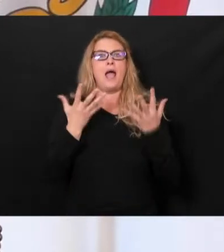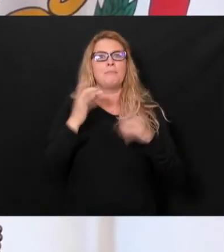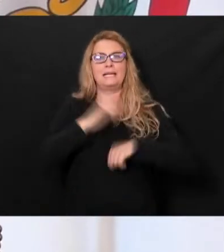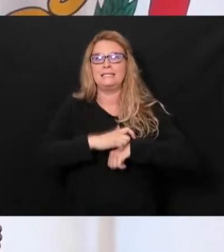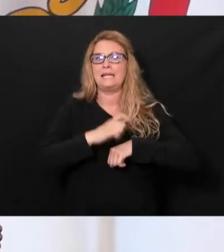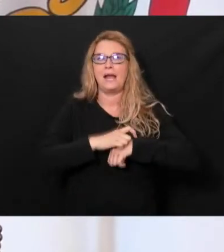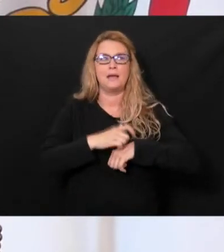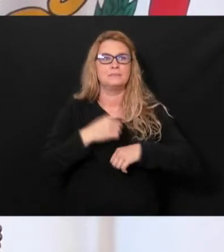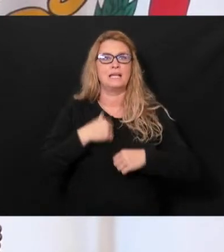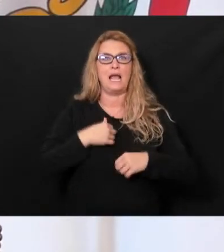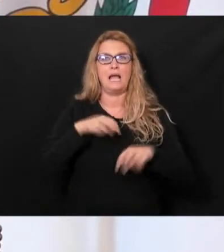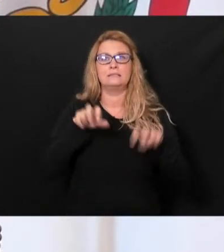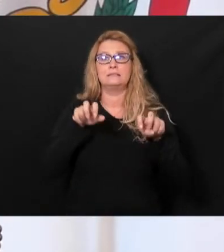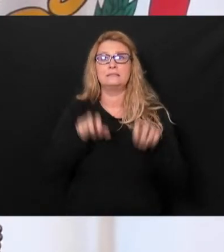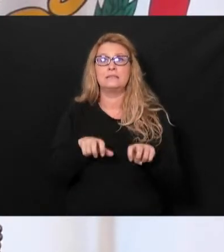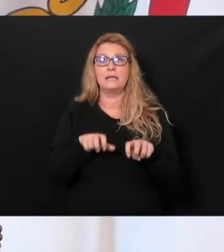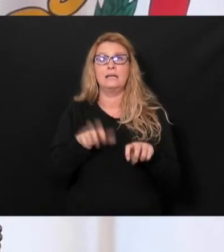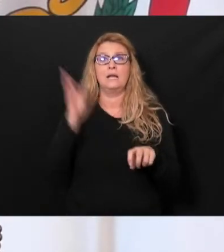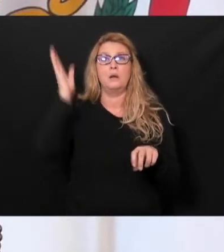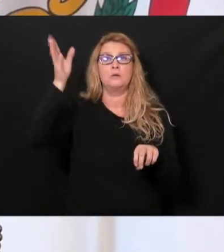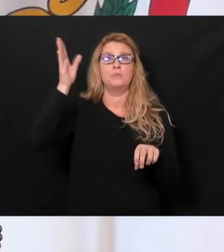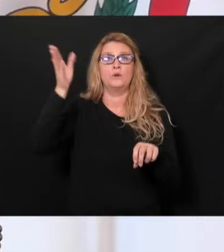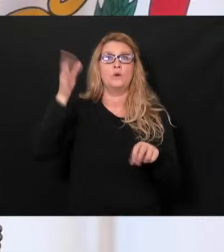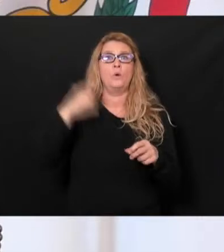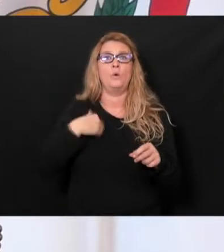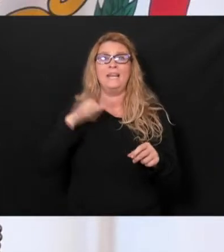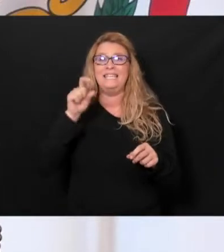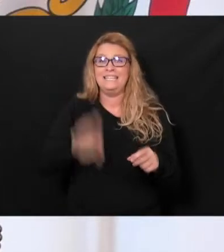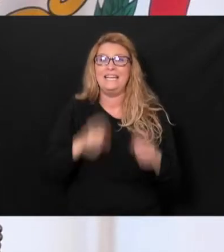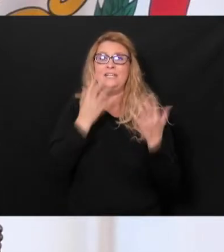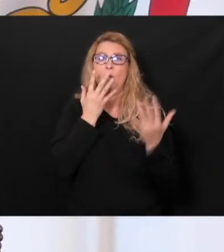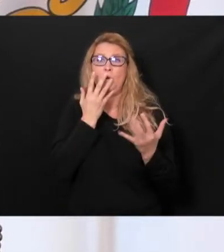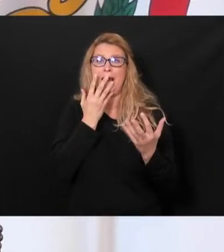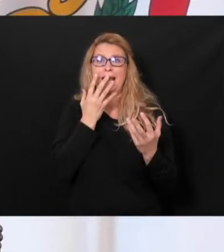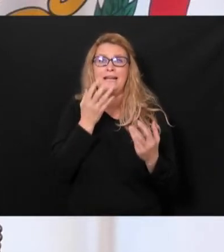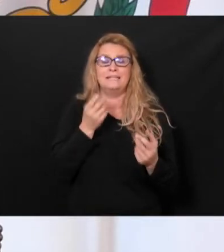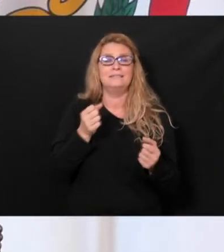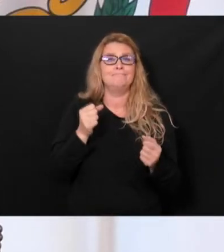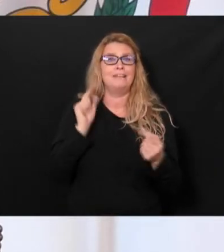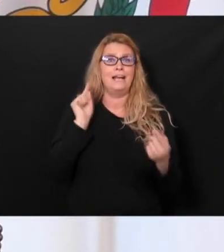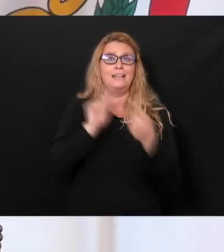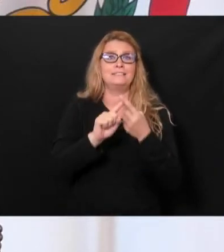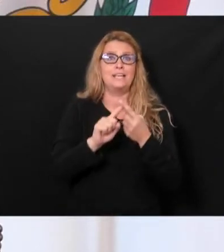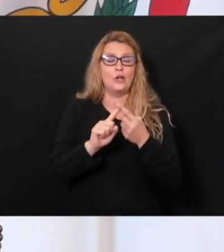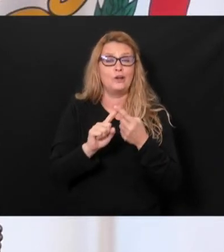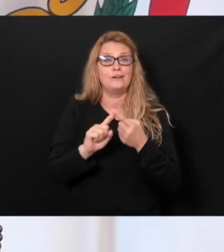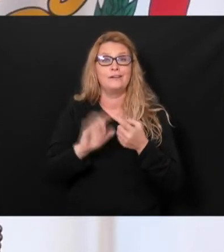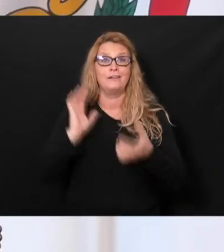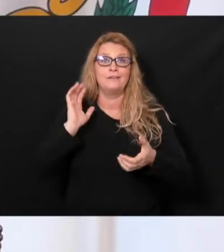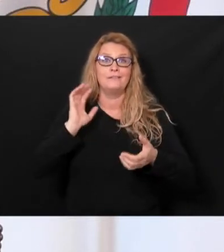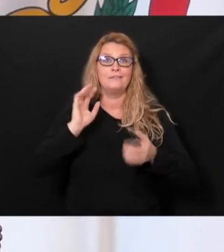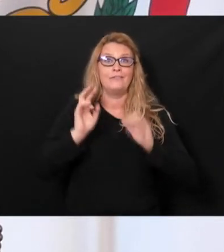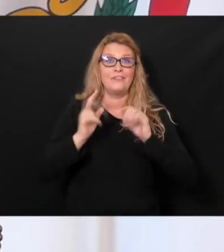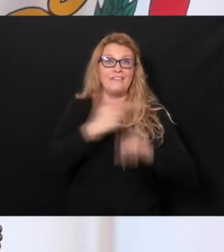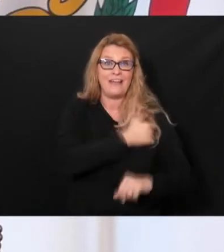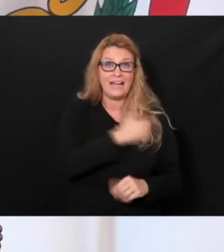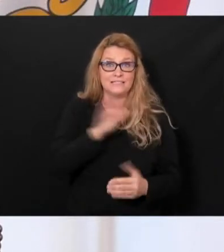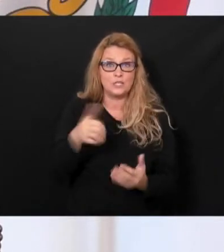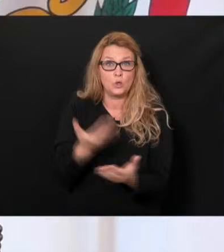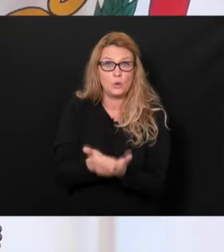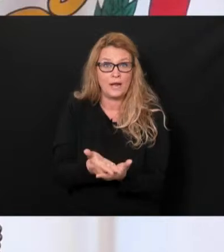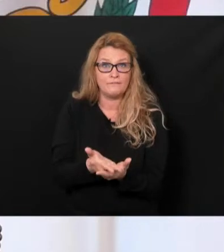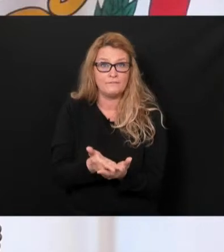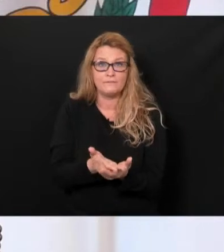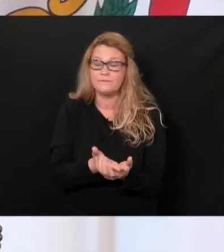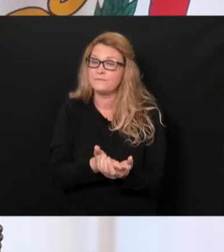you that we've got to bridge ourselves to the vaccine? I told you that over and over and over.